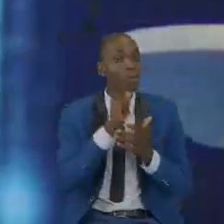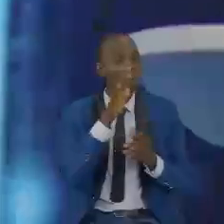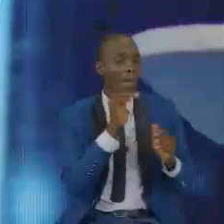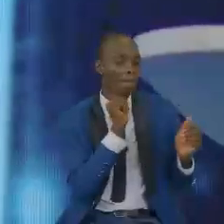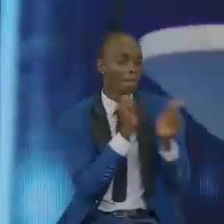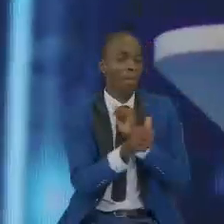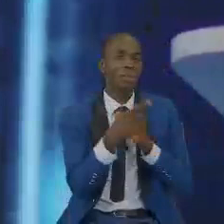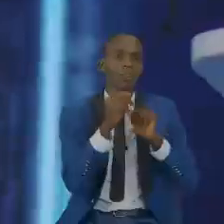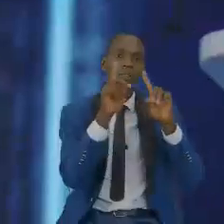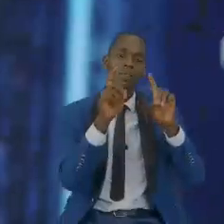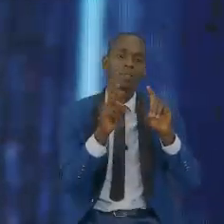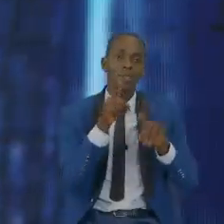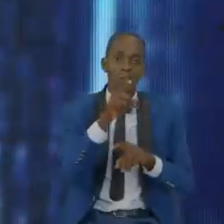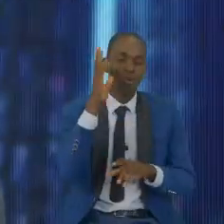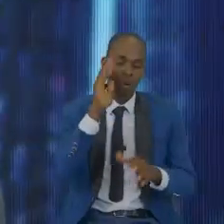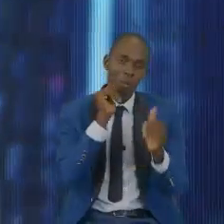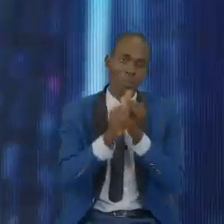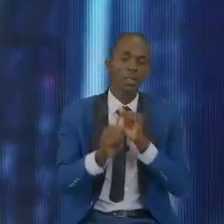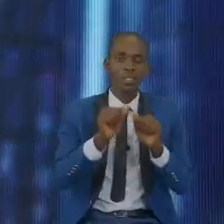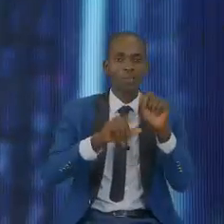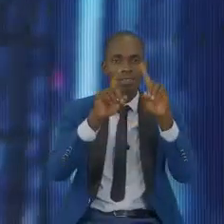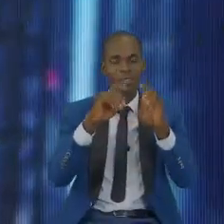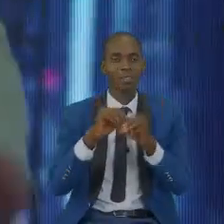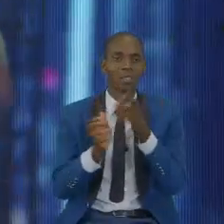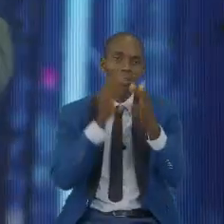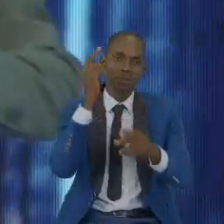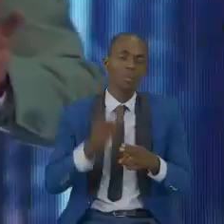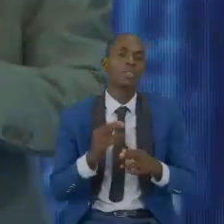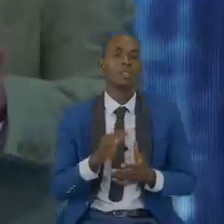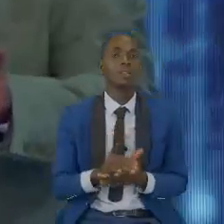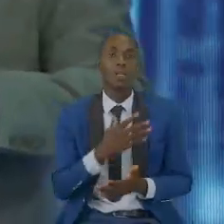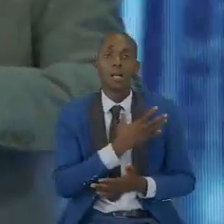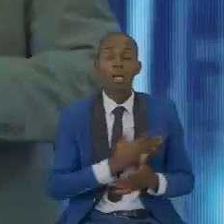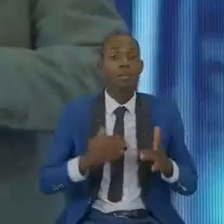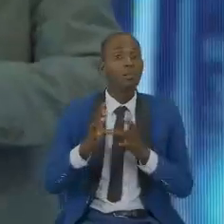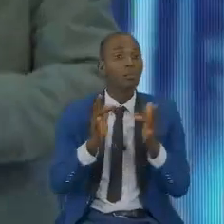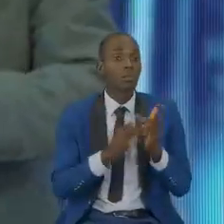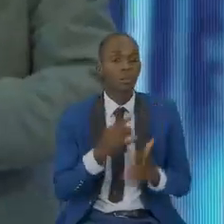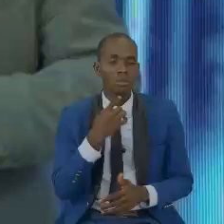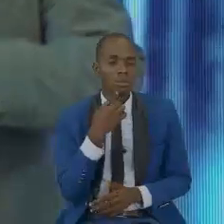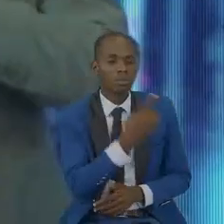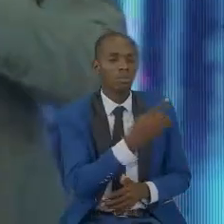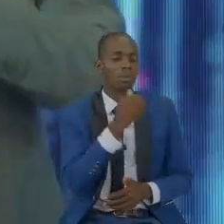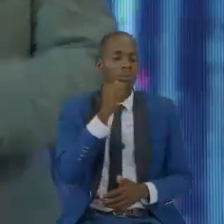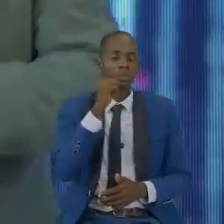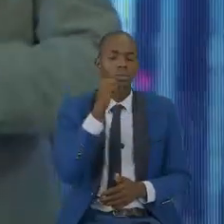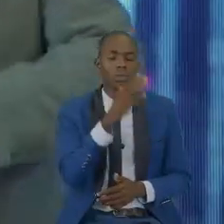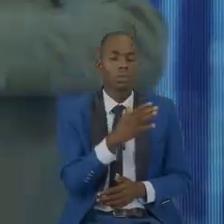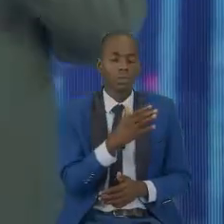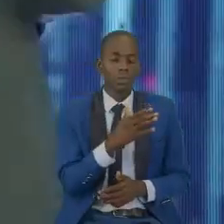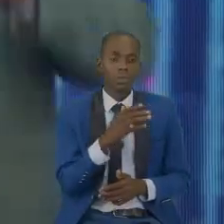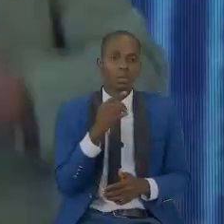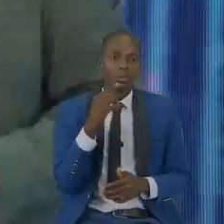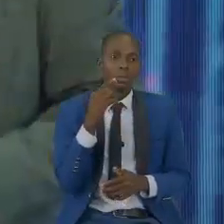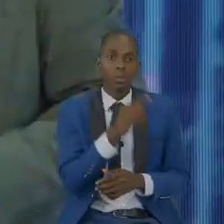the test. You all pass the test. And Jesus said, you have